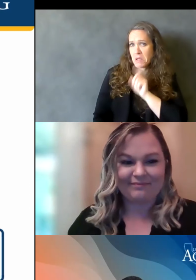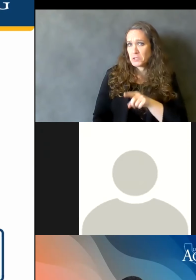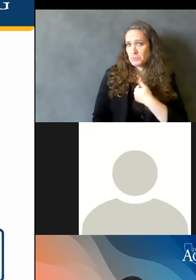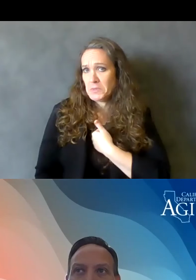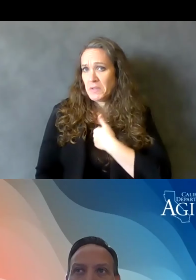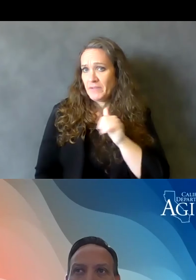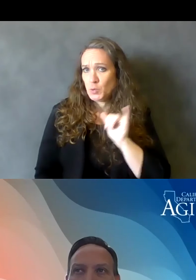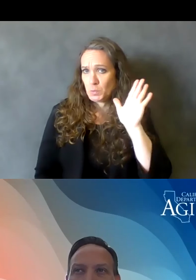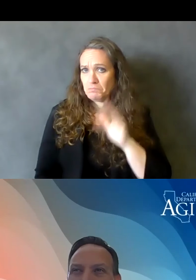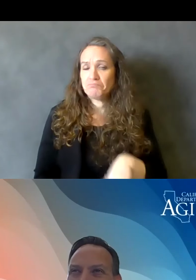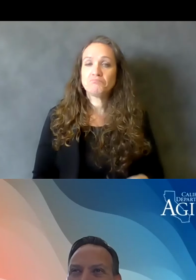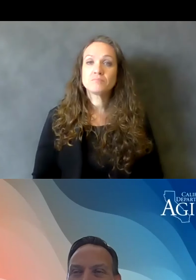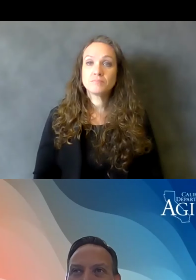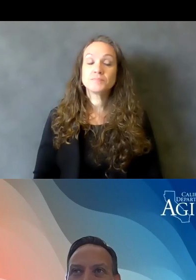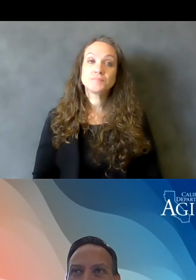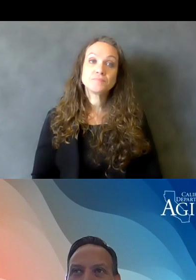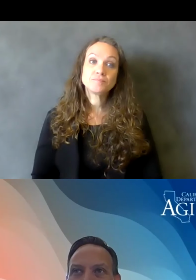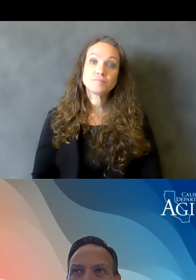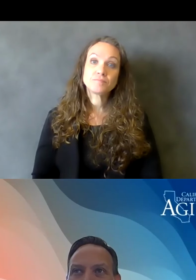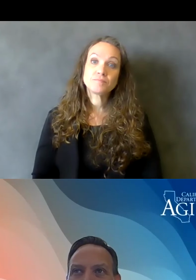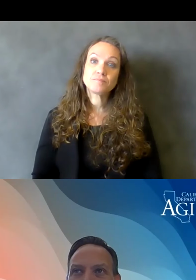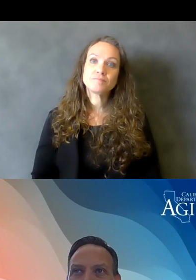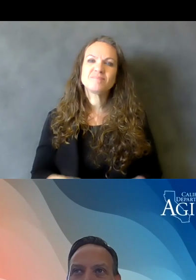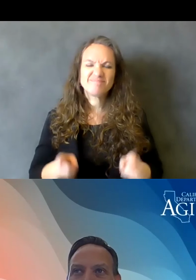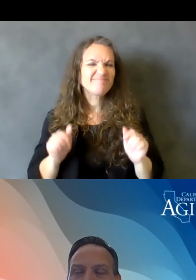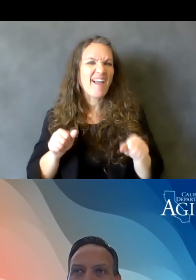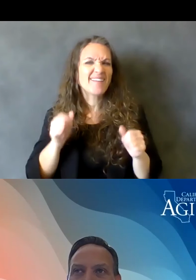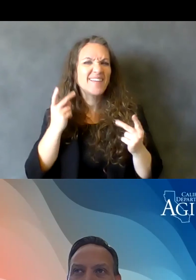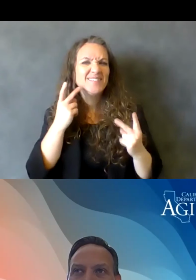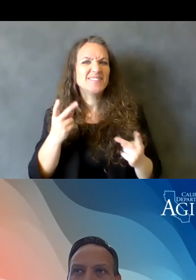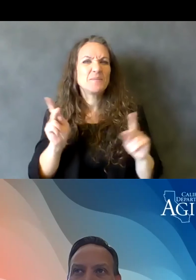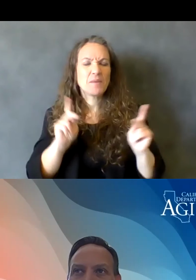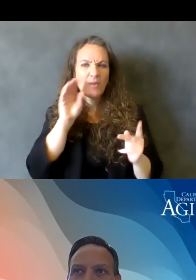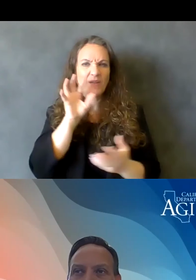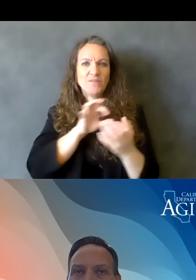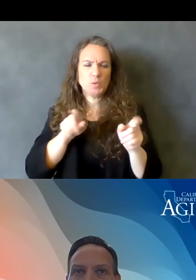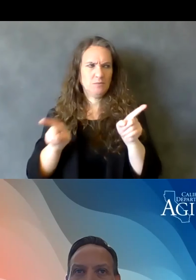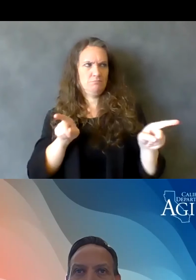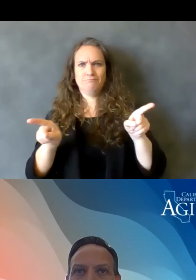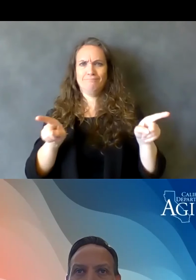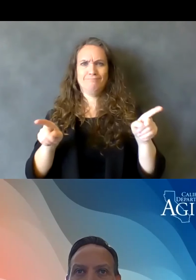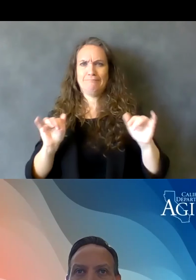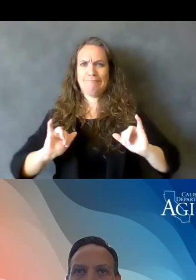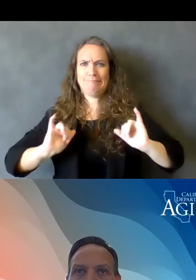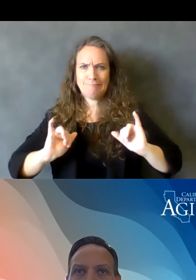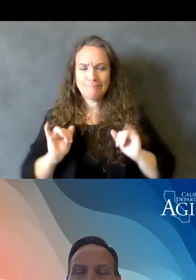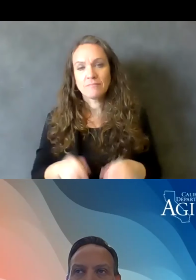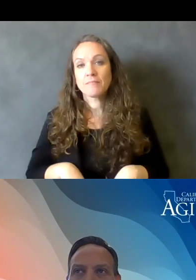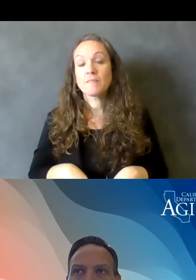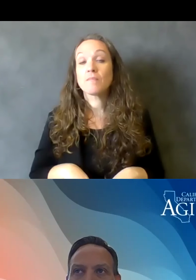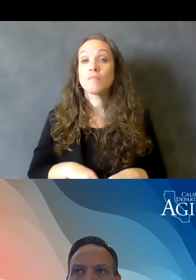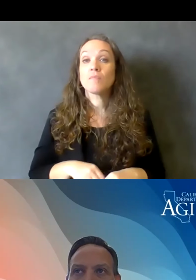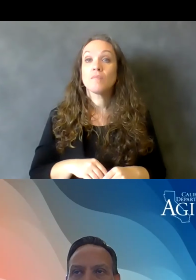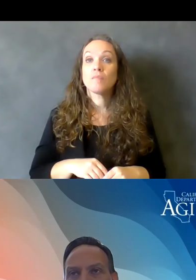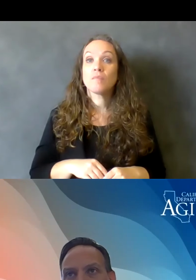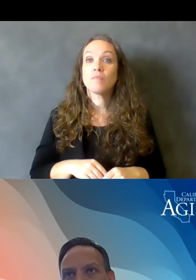So I could see how there would be some confusion on these two different functions. So the Office of the